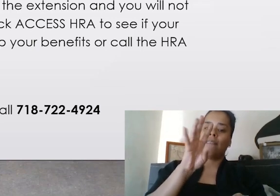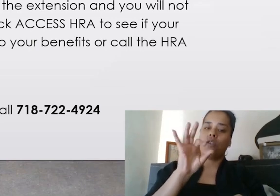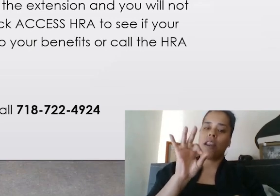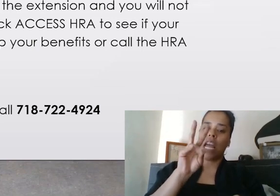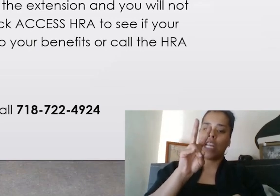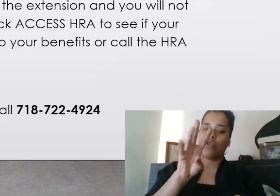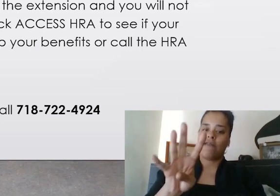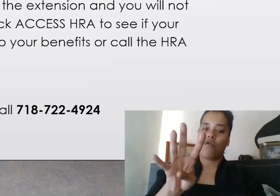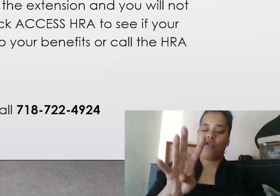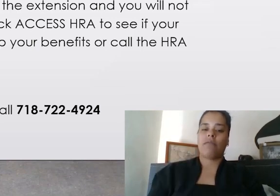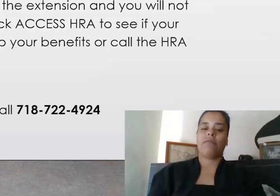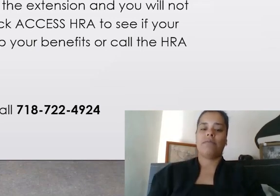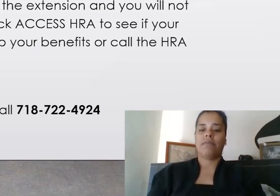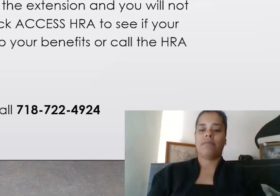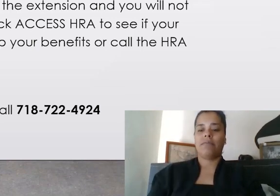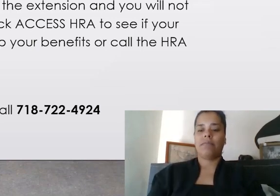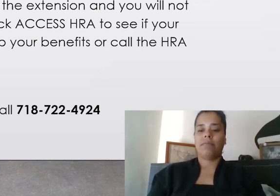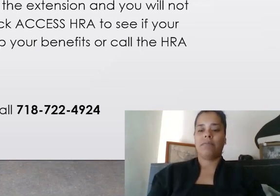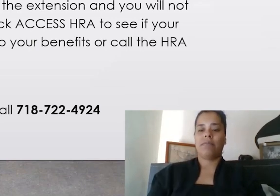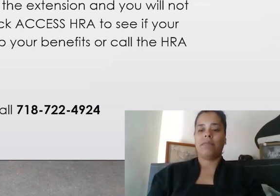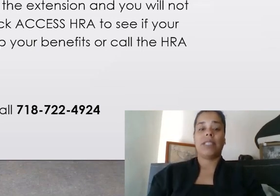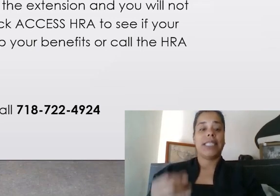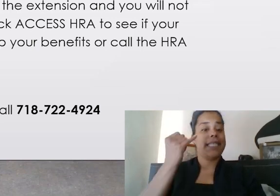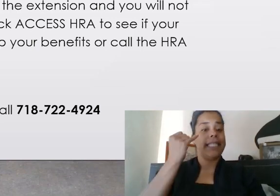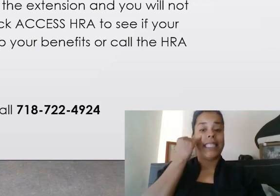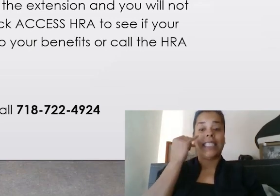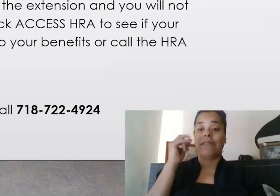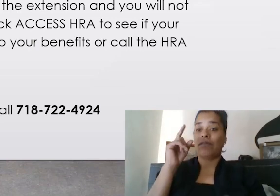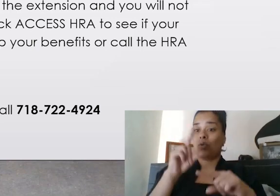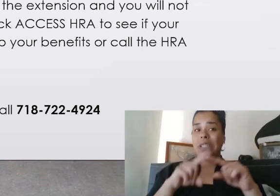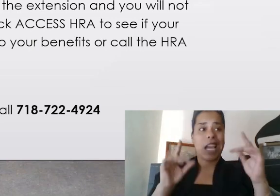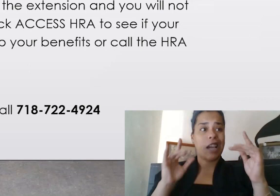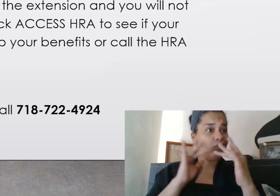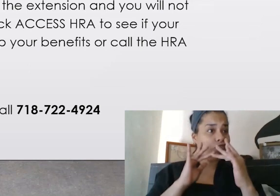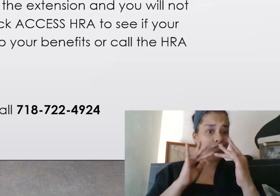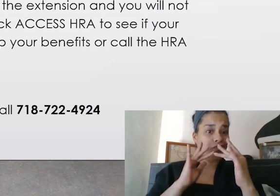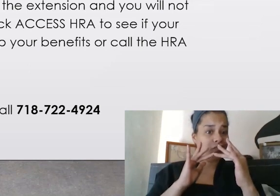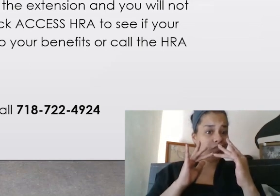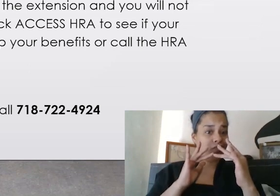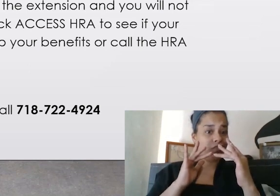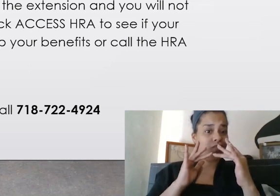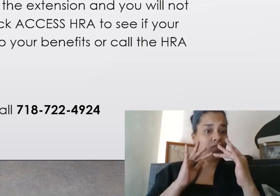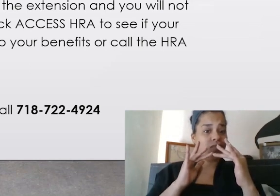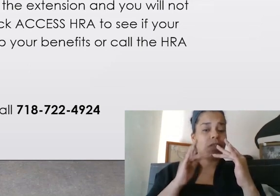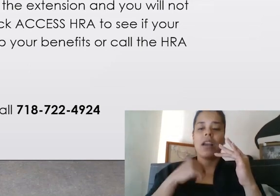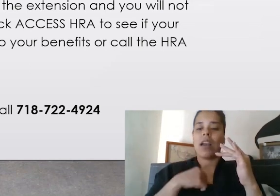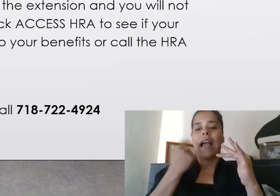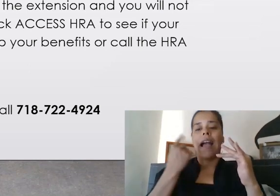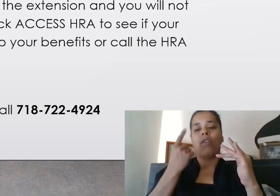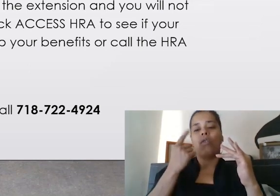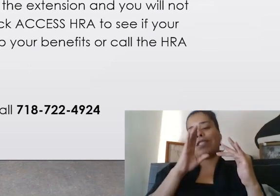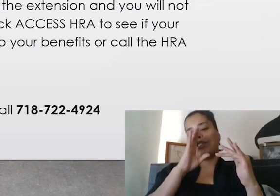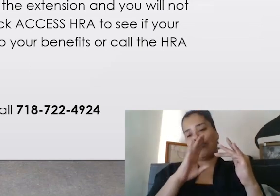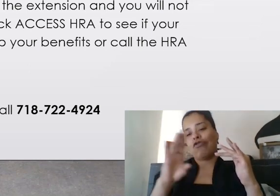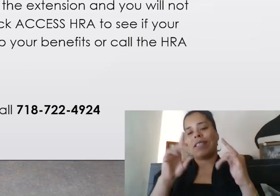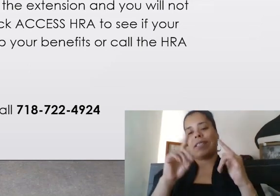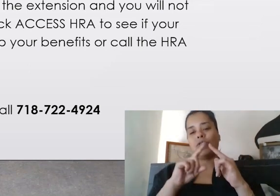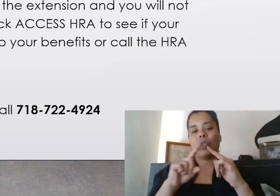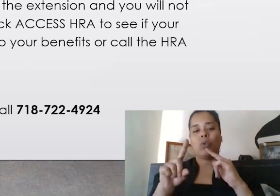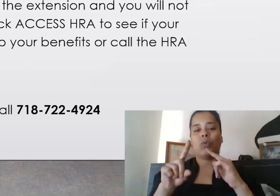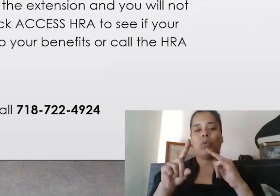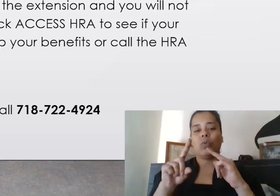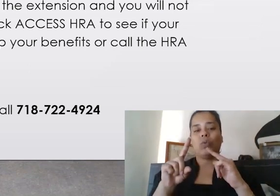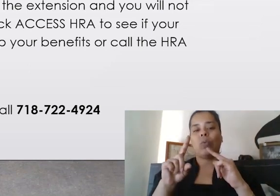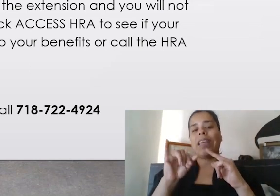718-722-4924. And if you can't get them at that line, I always direct people back to the info